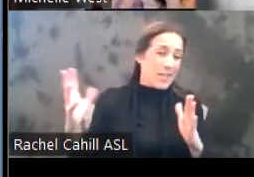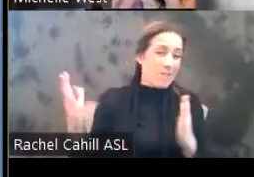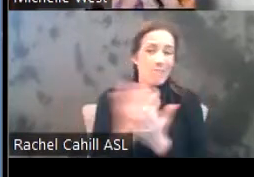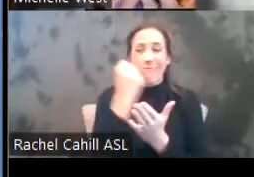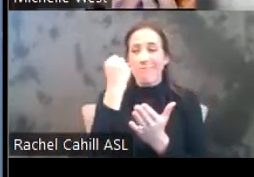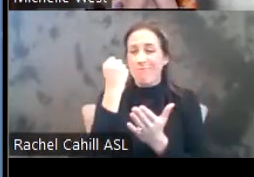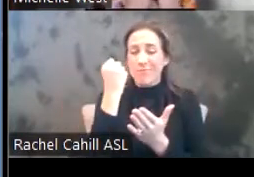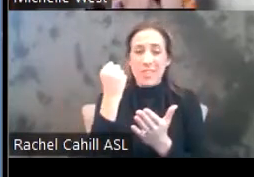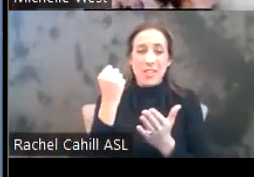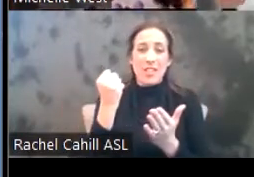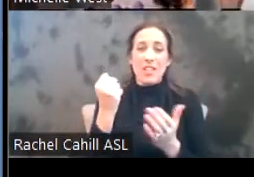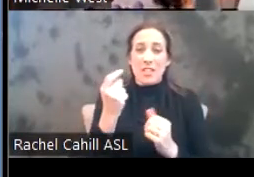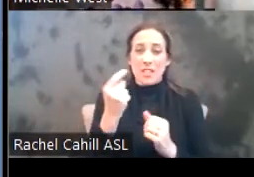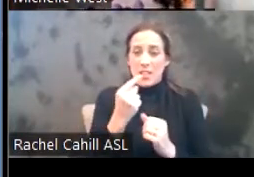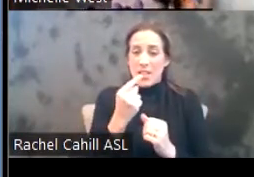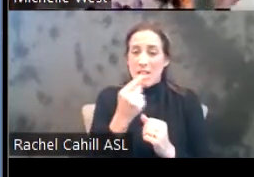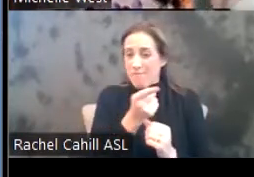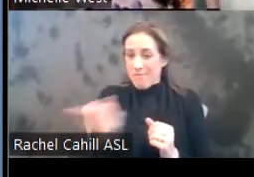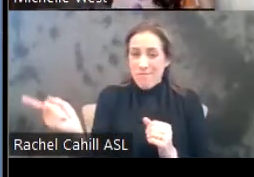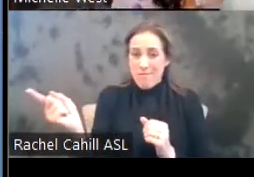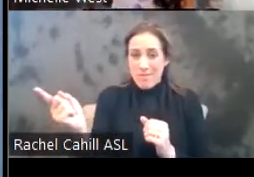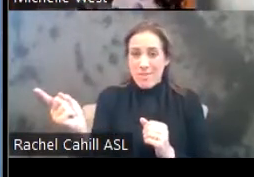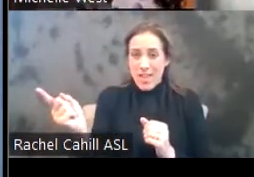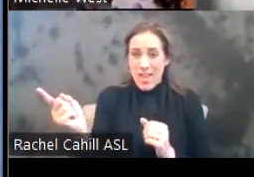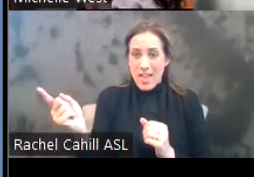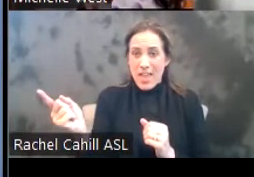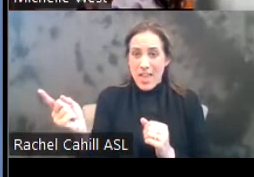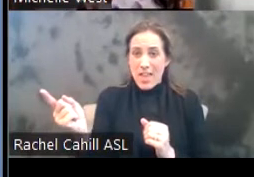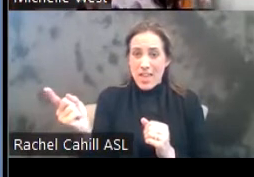be seen as a credible source and an authority.